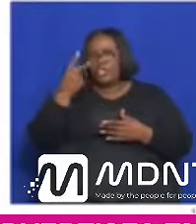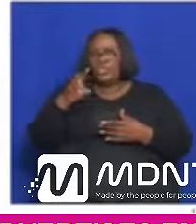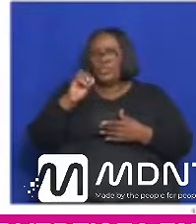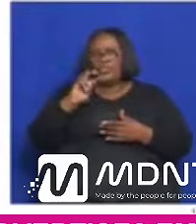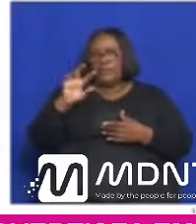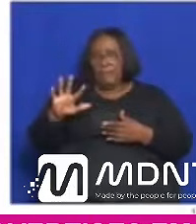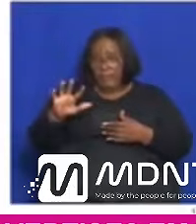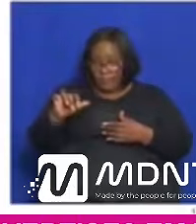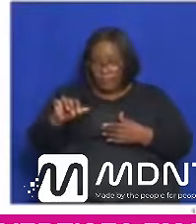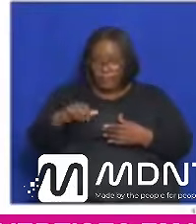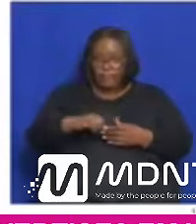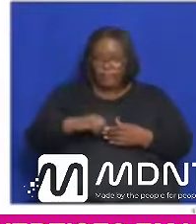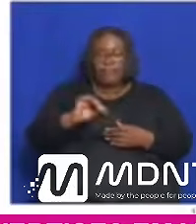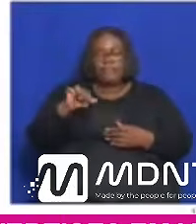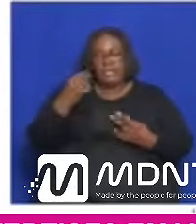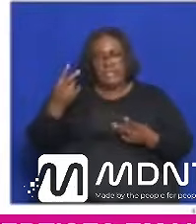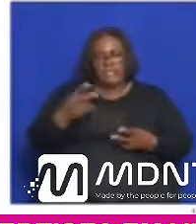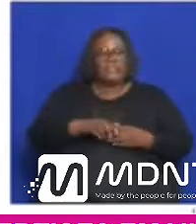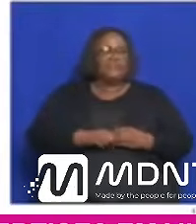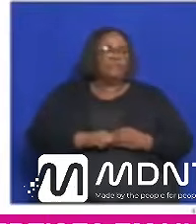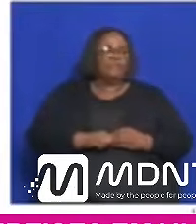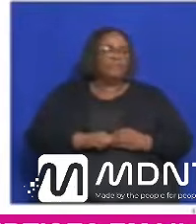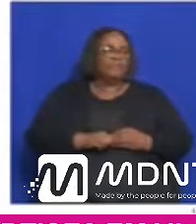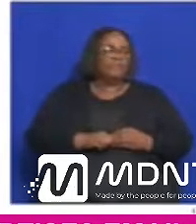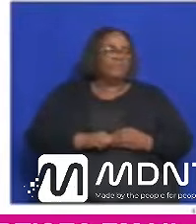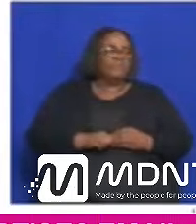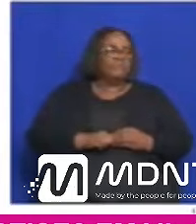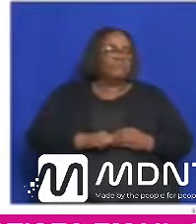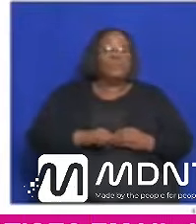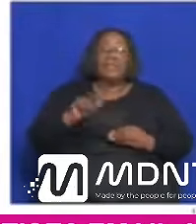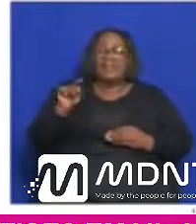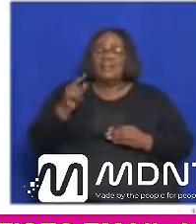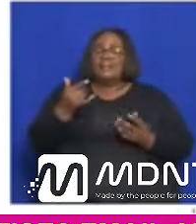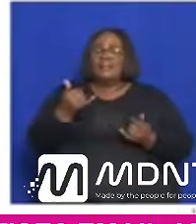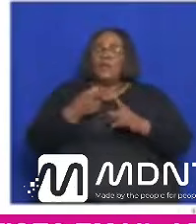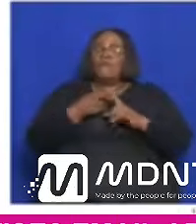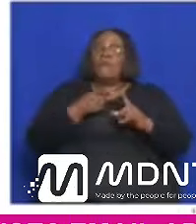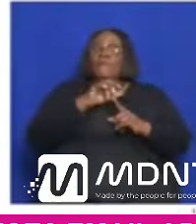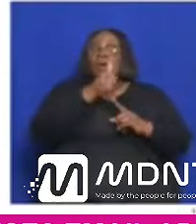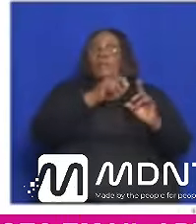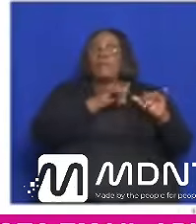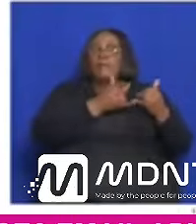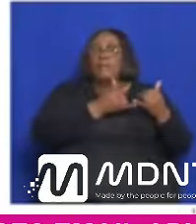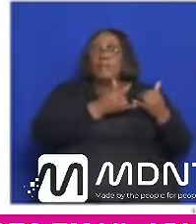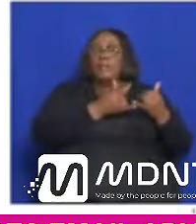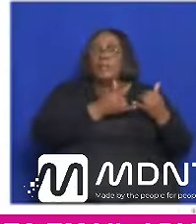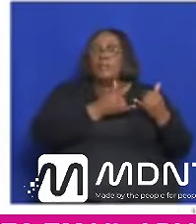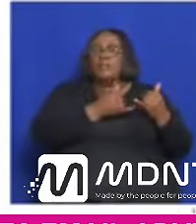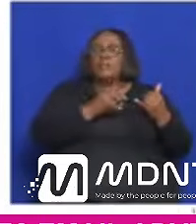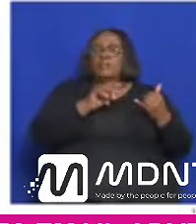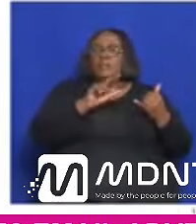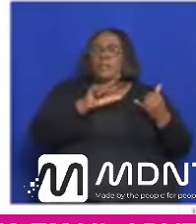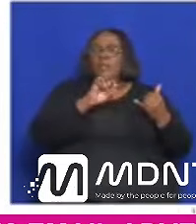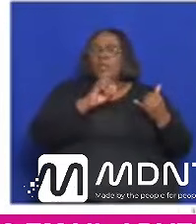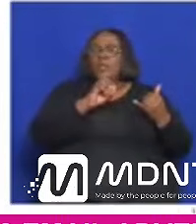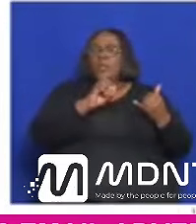Yes, I can see it. And this is now from your other company, Luxo Africa Brand Investment. That's your company. Yes, that's